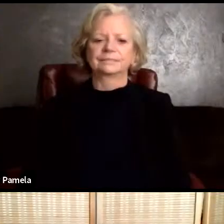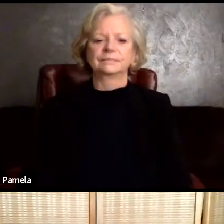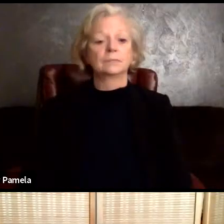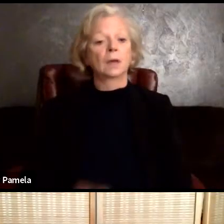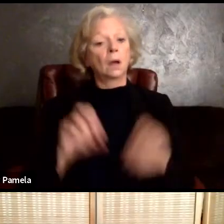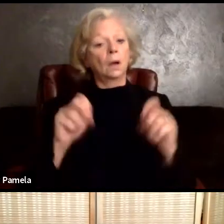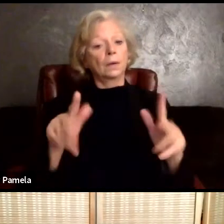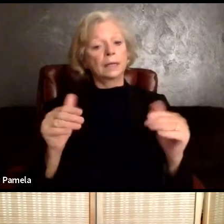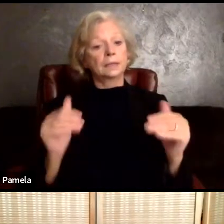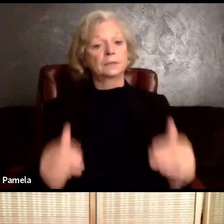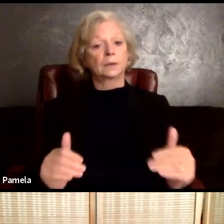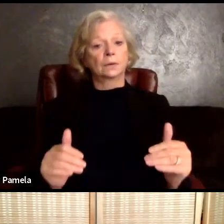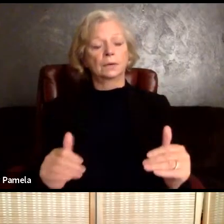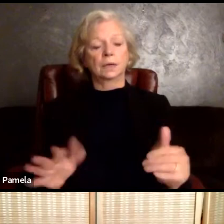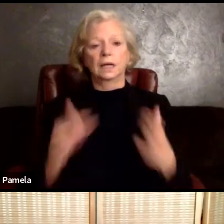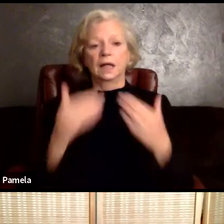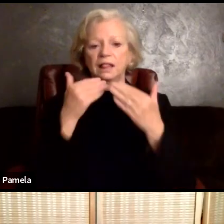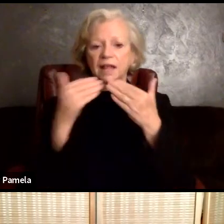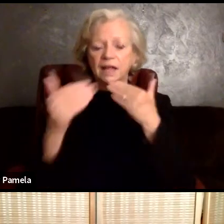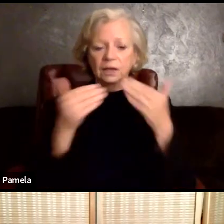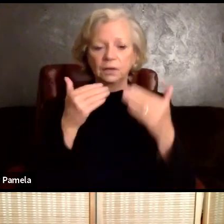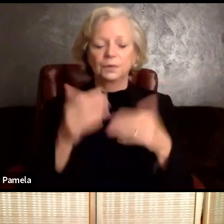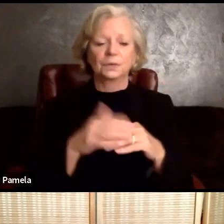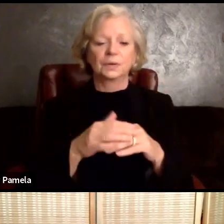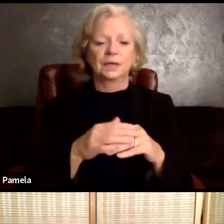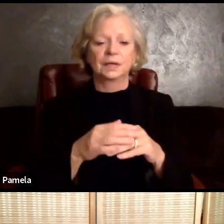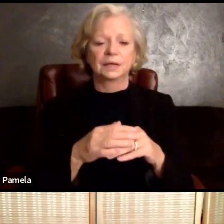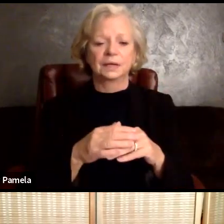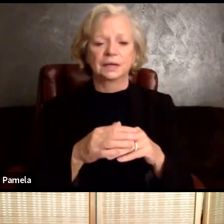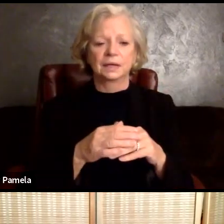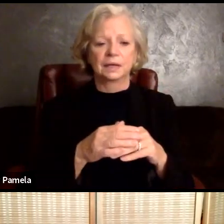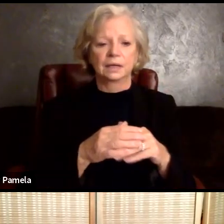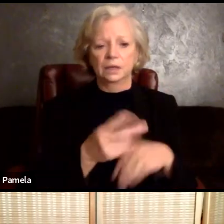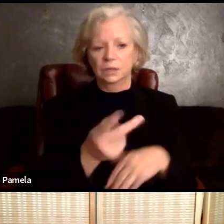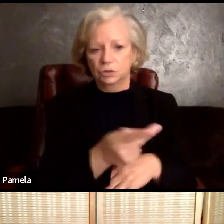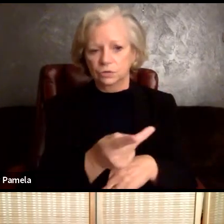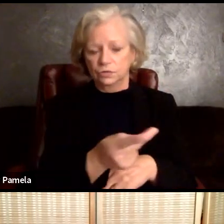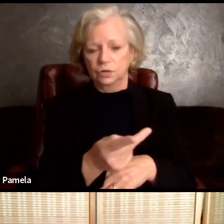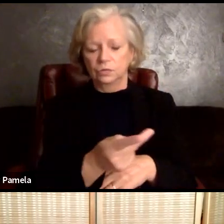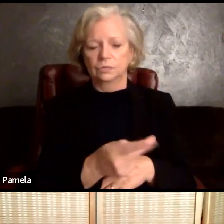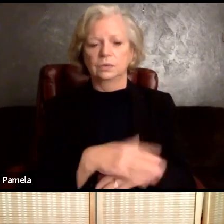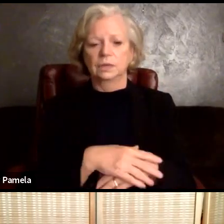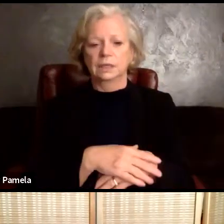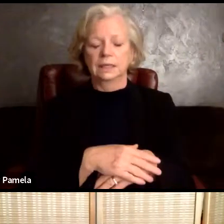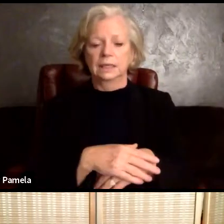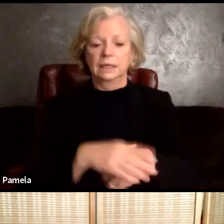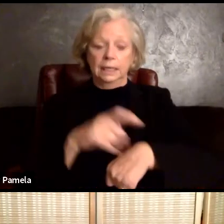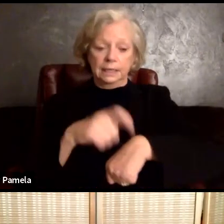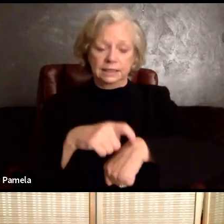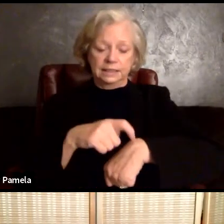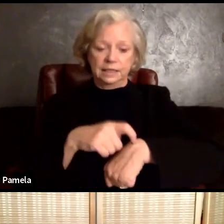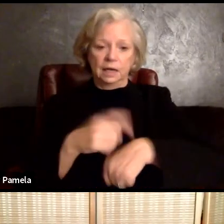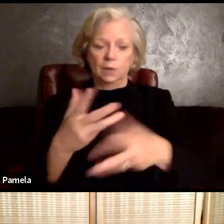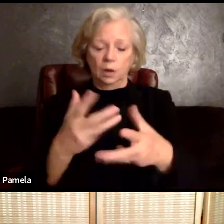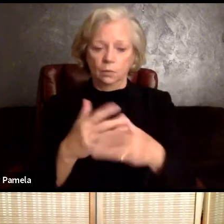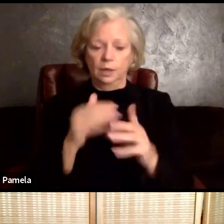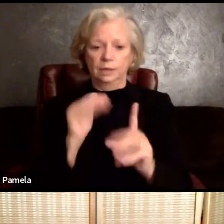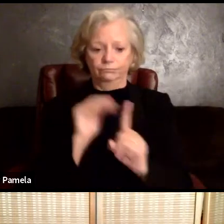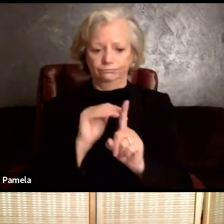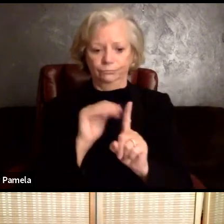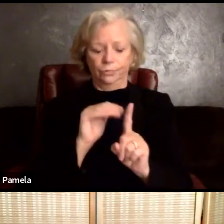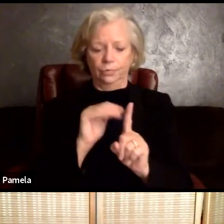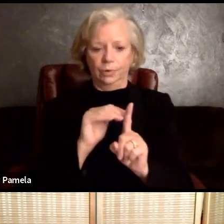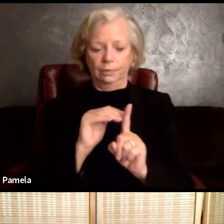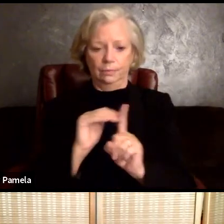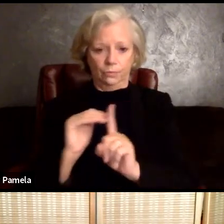Okay, so thank you, Lisa and Sandy, for that. We are now at time. I just want to remind us that we have